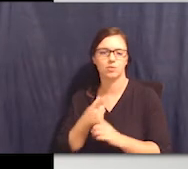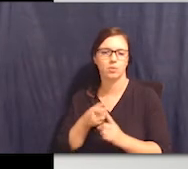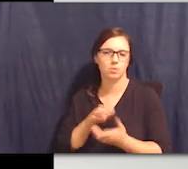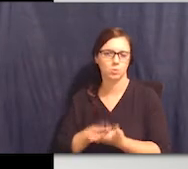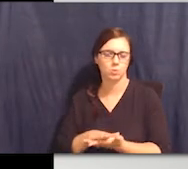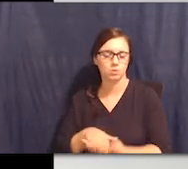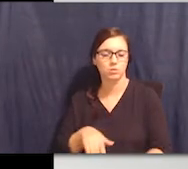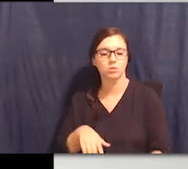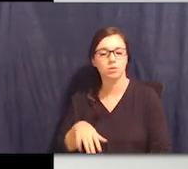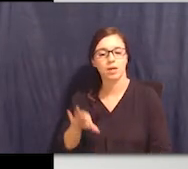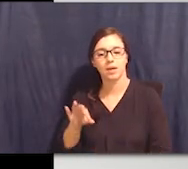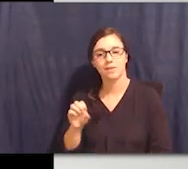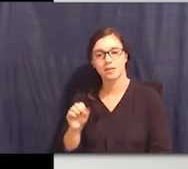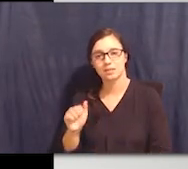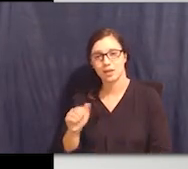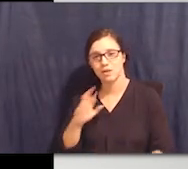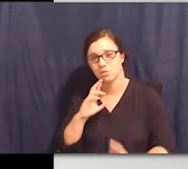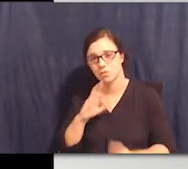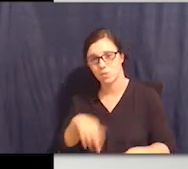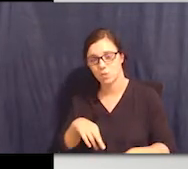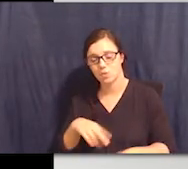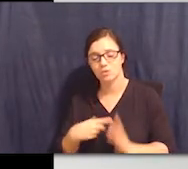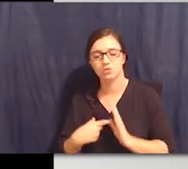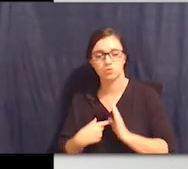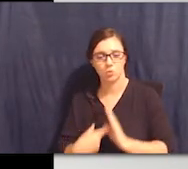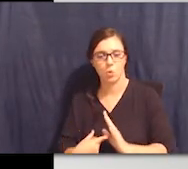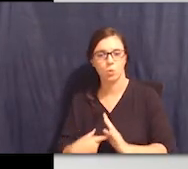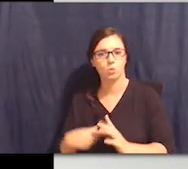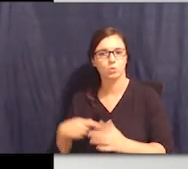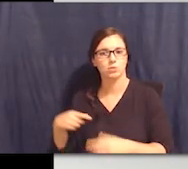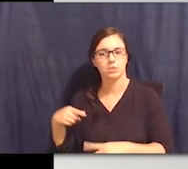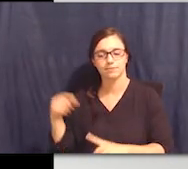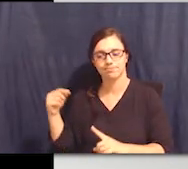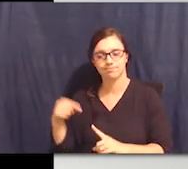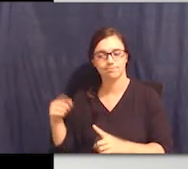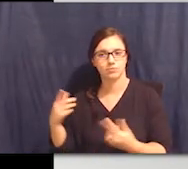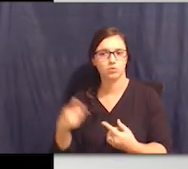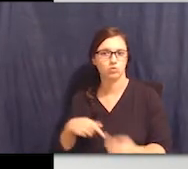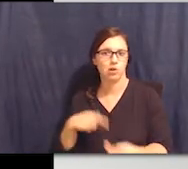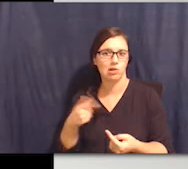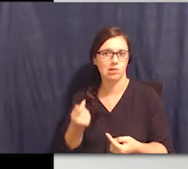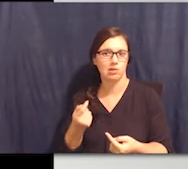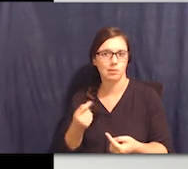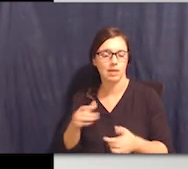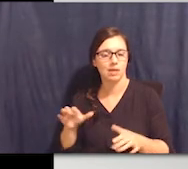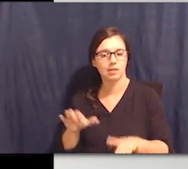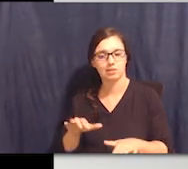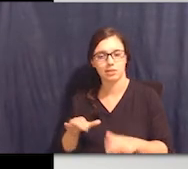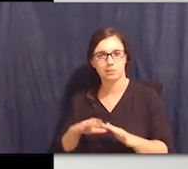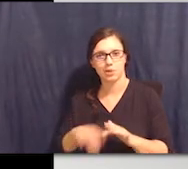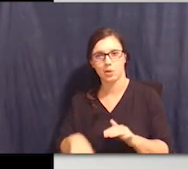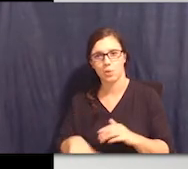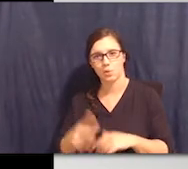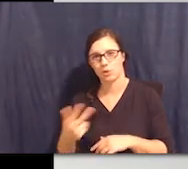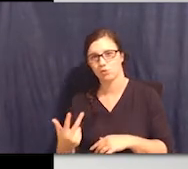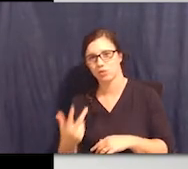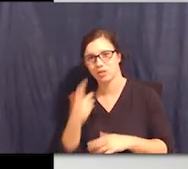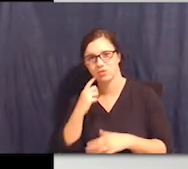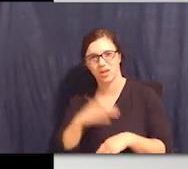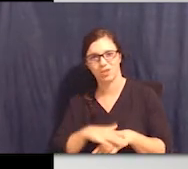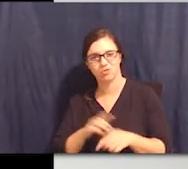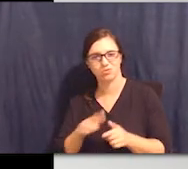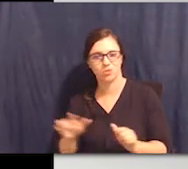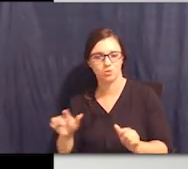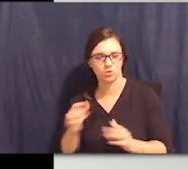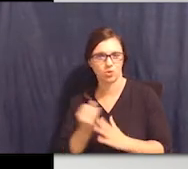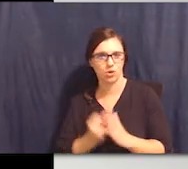school, and then their FSA report that, you know, shows that they maybe struggled a little bit, did below a three on that English